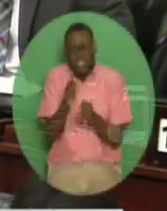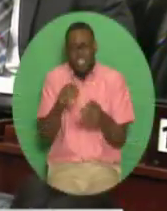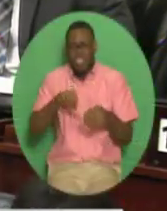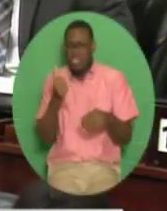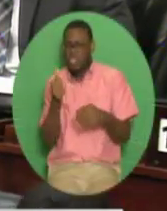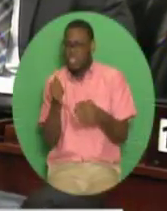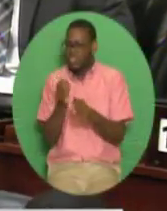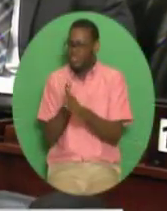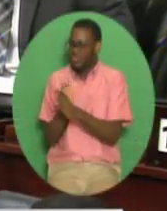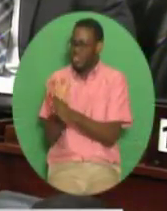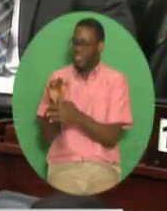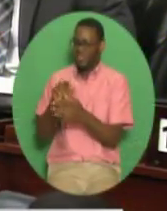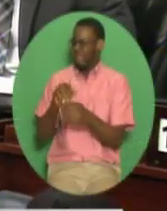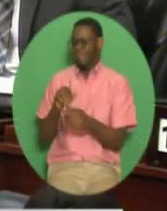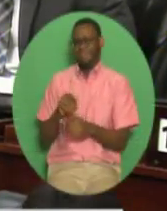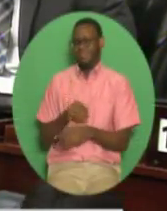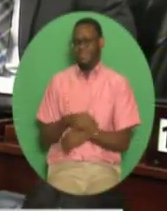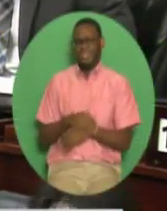I need to make this point again,